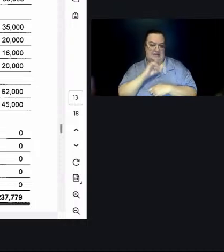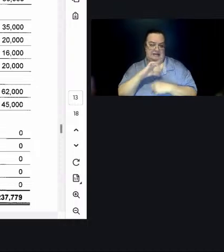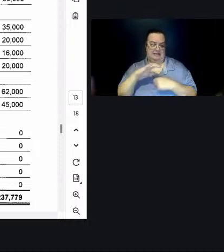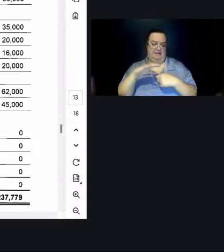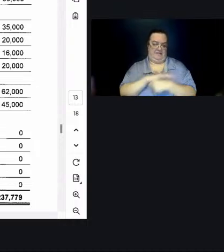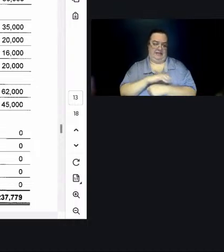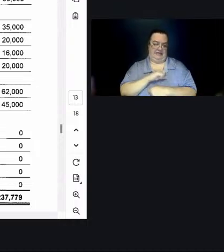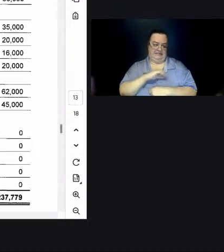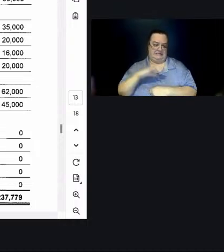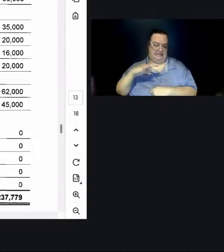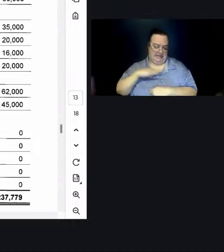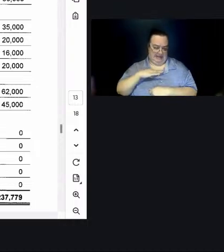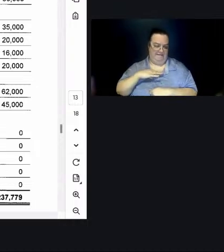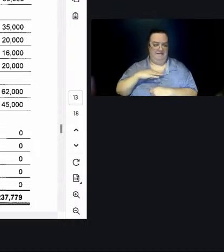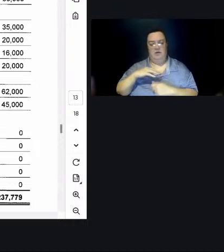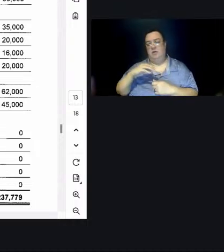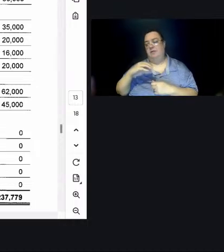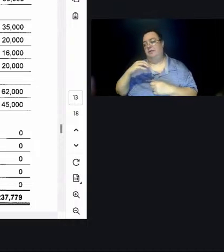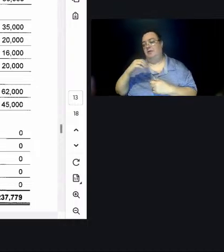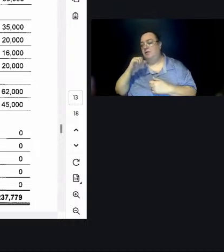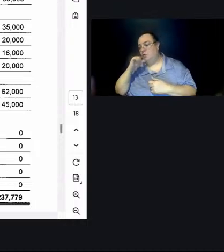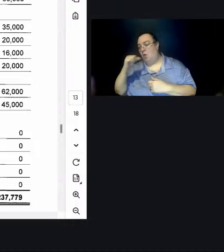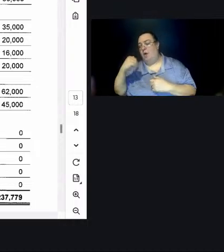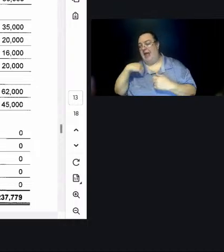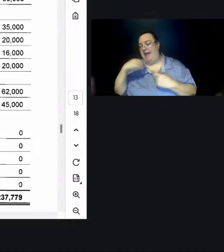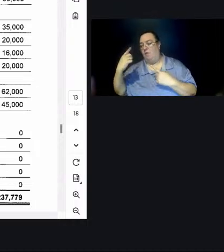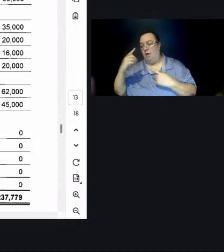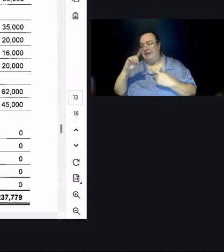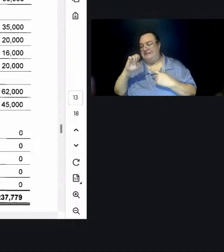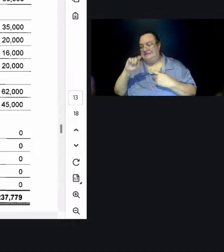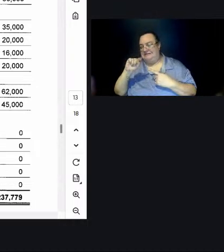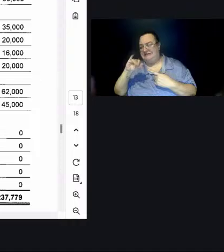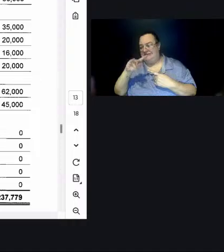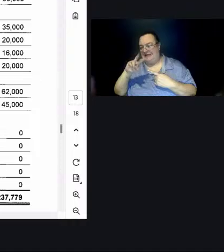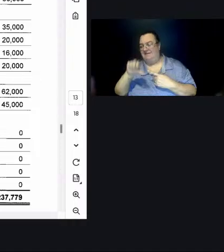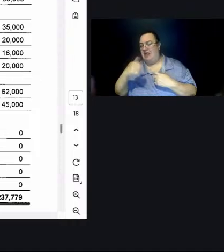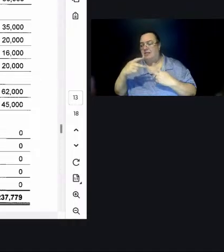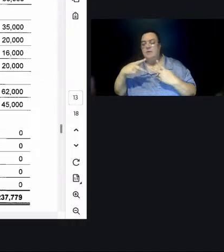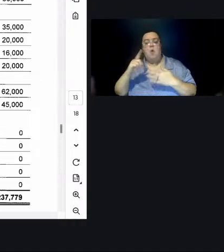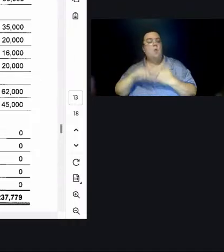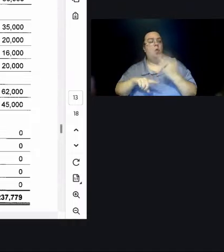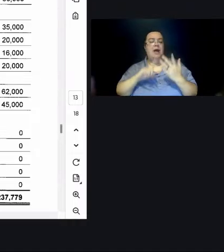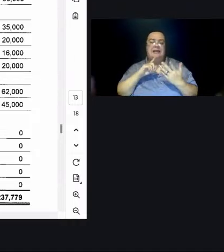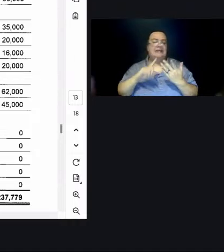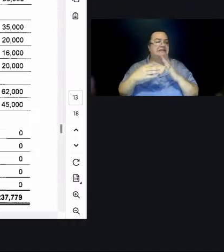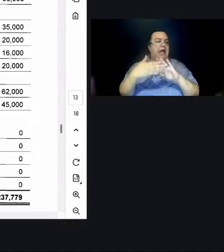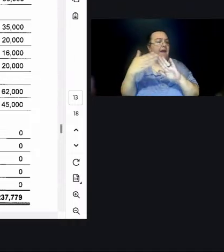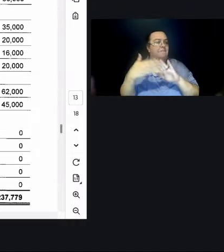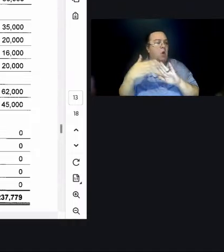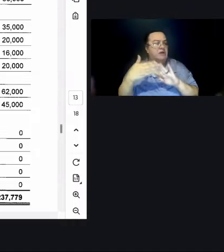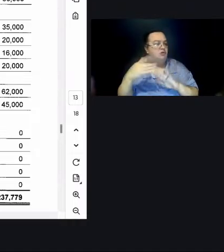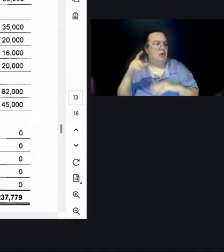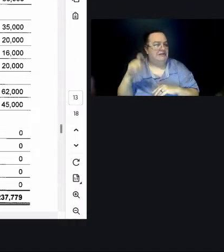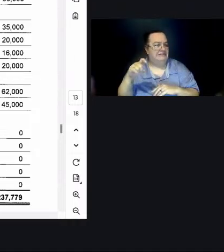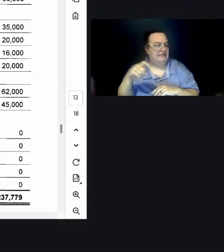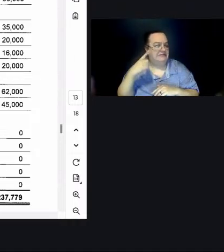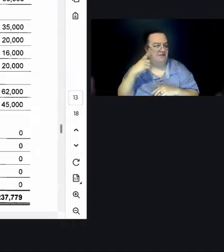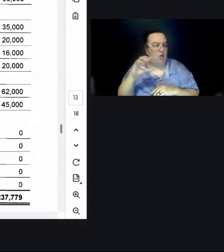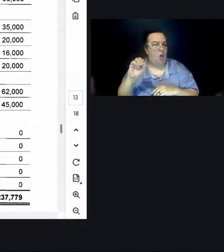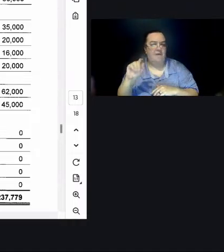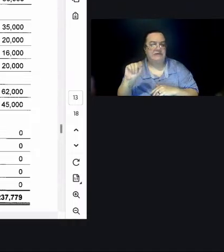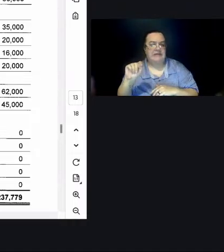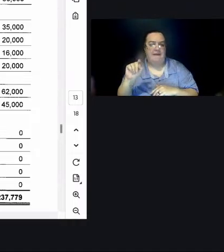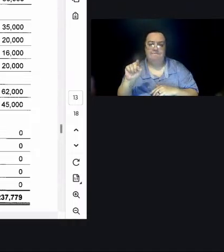fully staffed minus the detective in another position, what is the operational necessity for